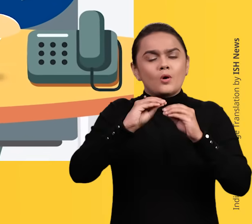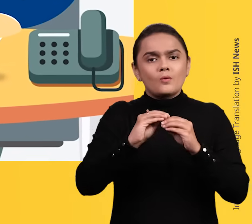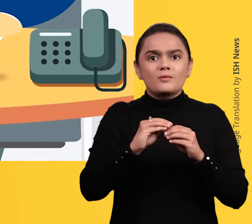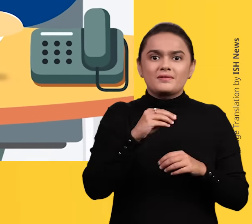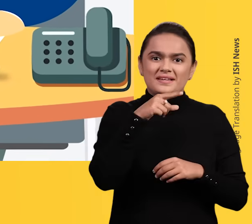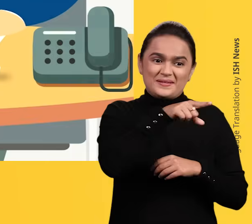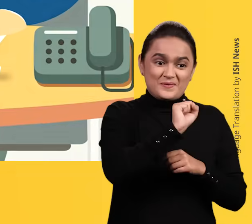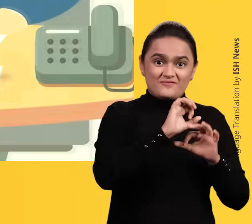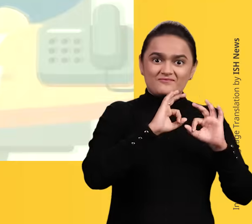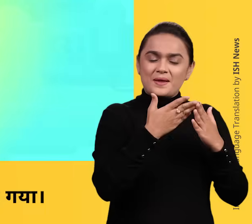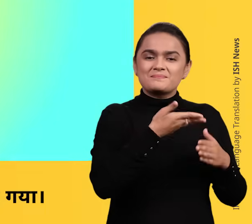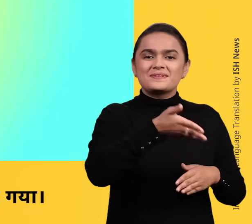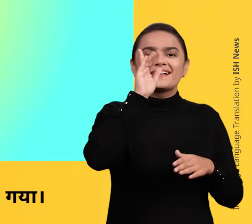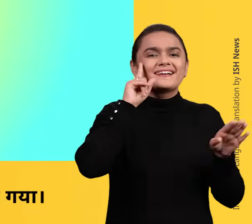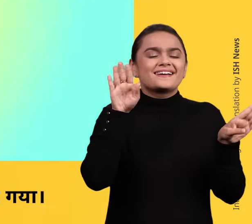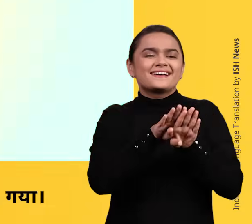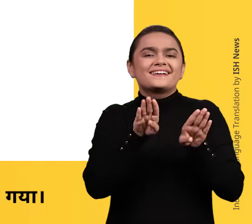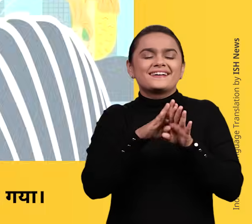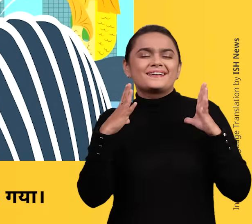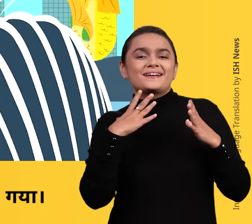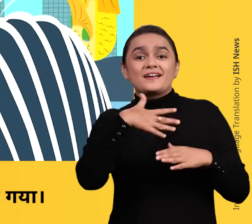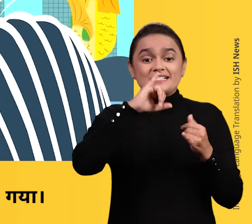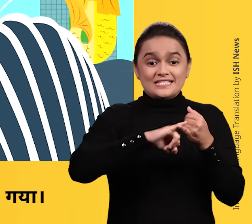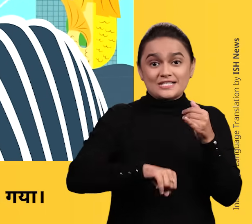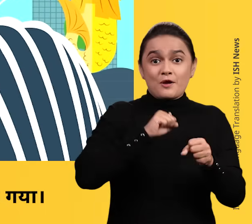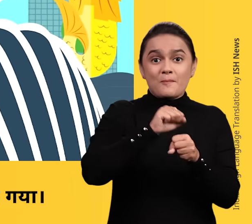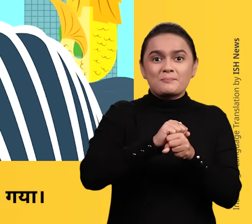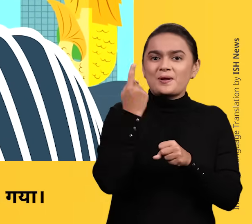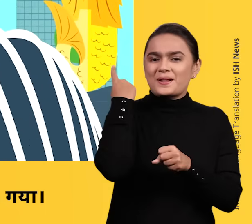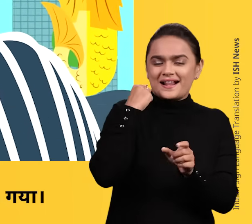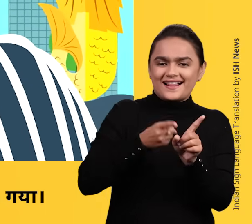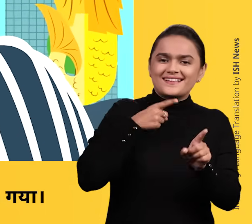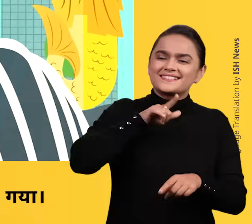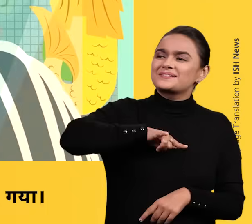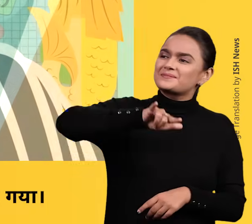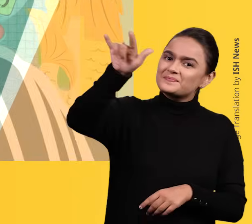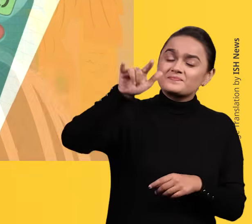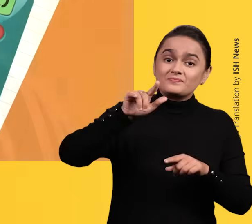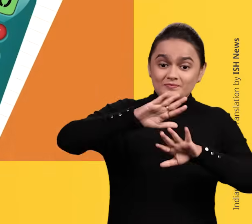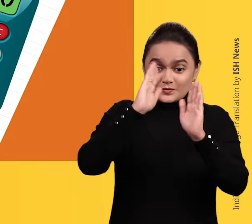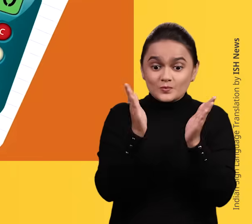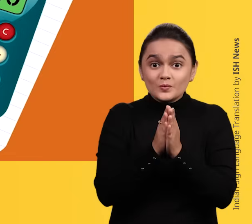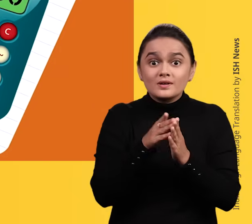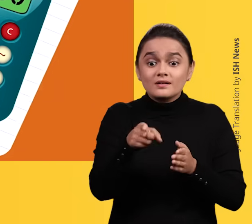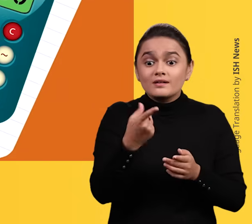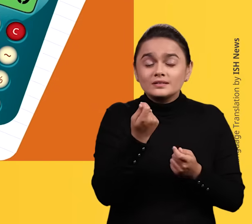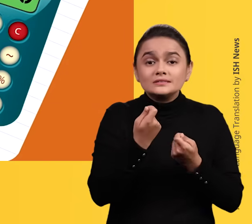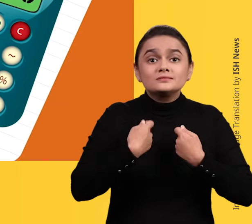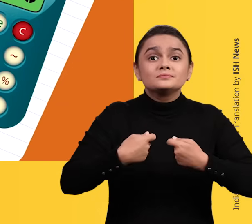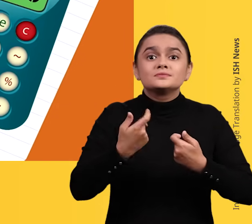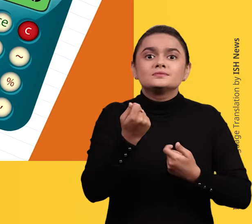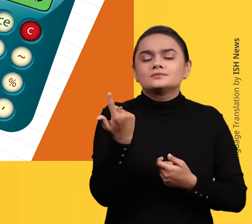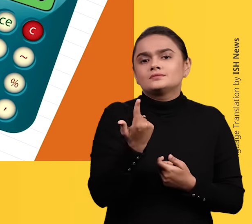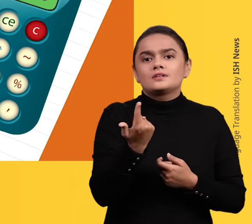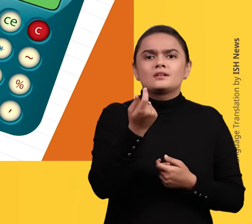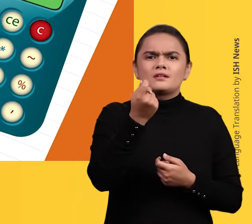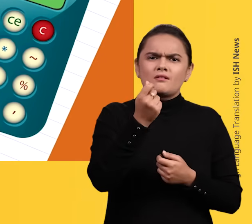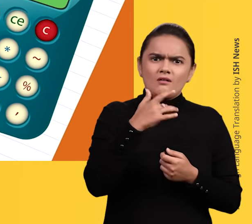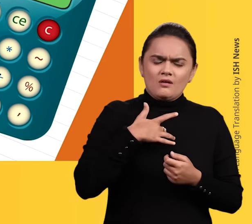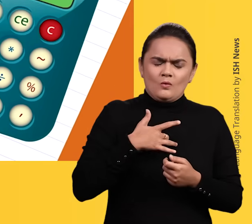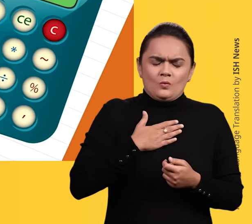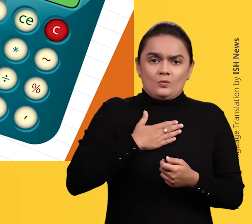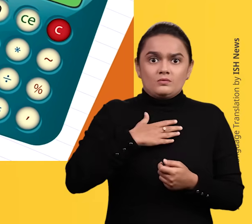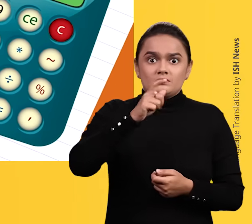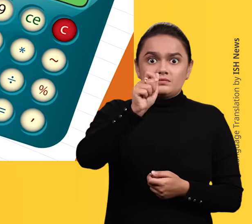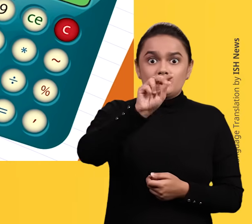taking loans. He took his family for vacation to Singapore last year. The total cost for the vacation